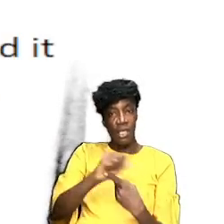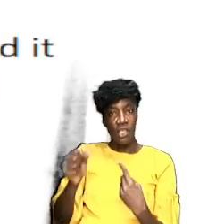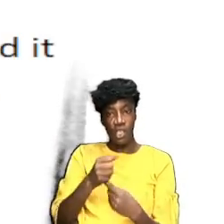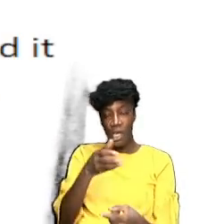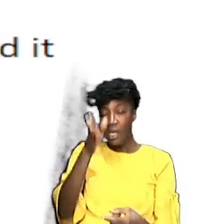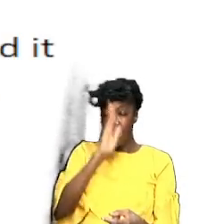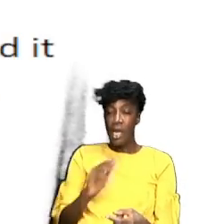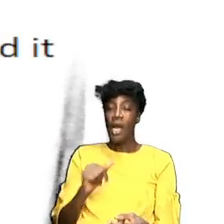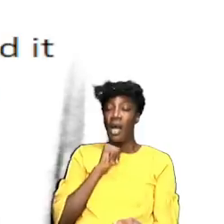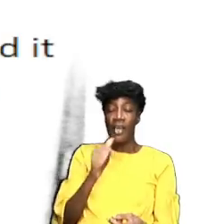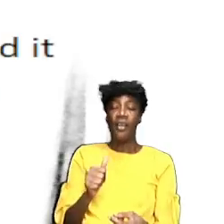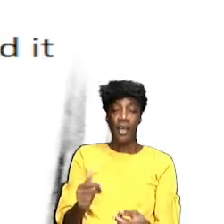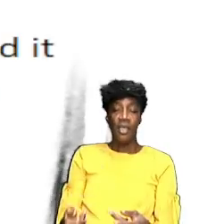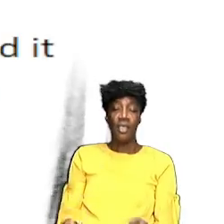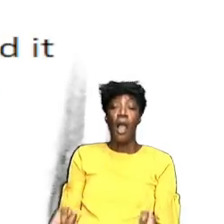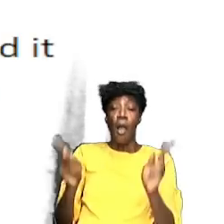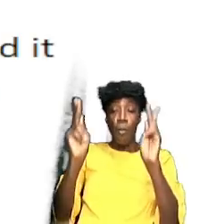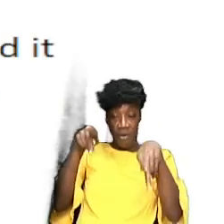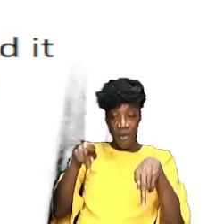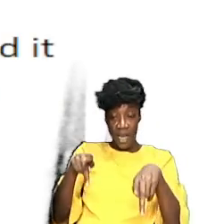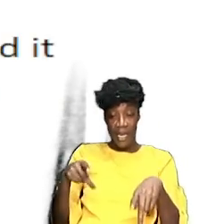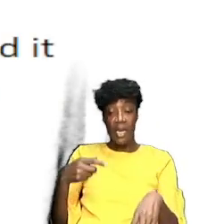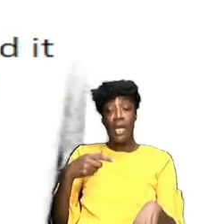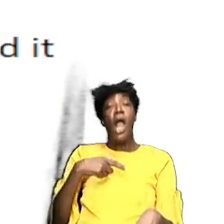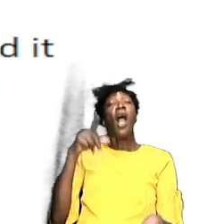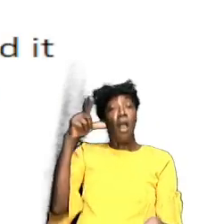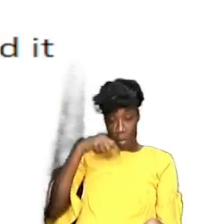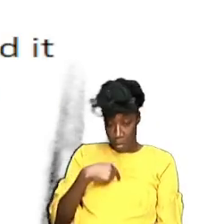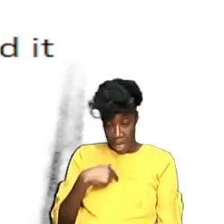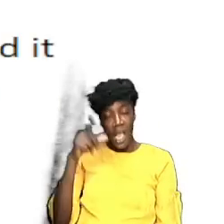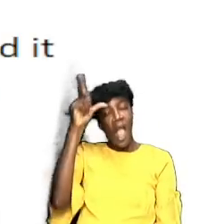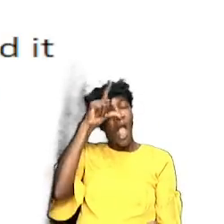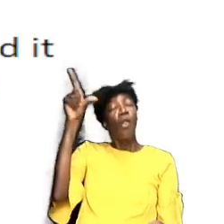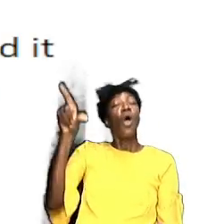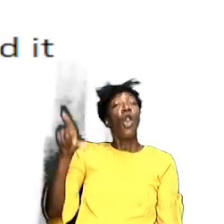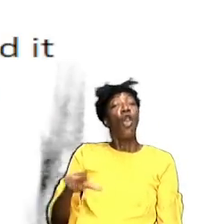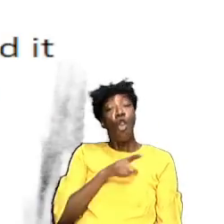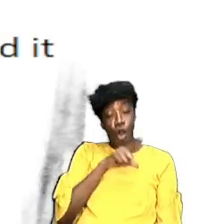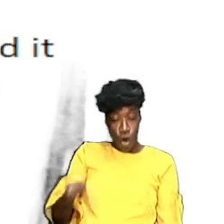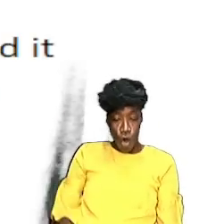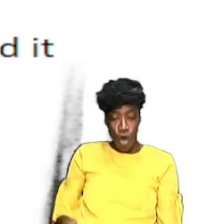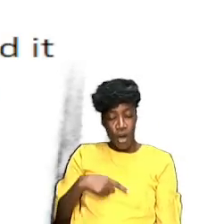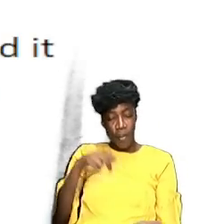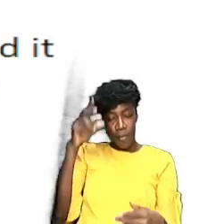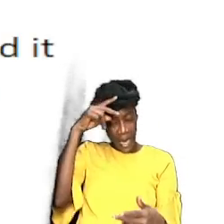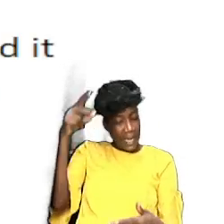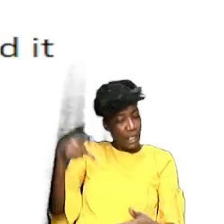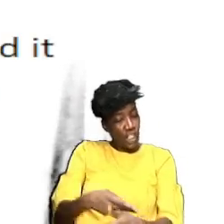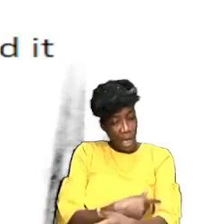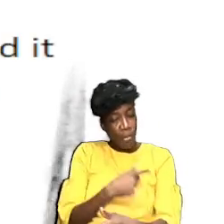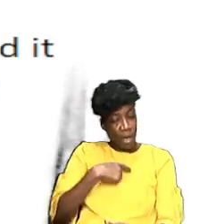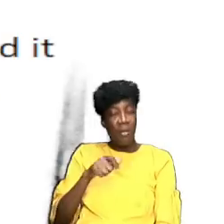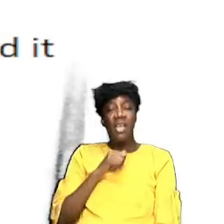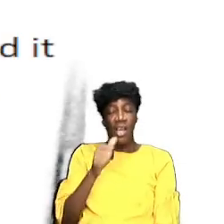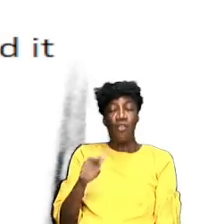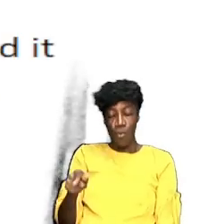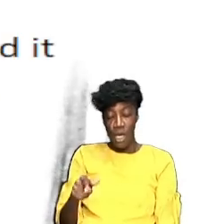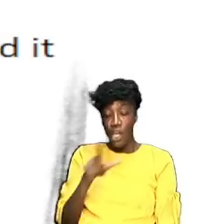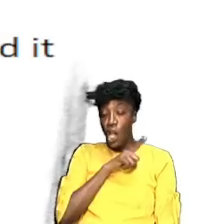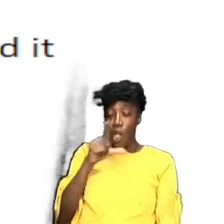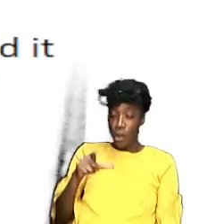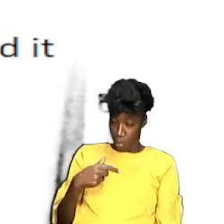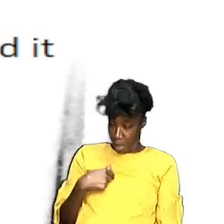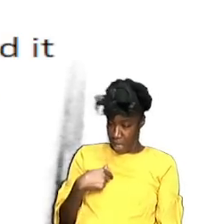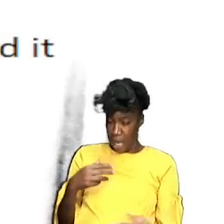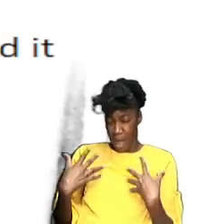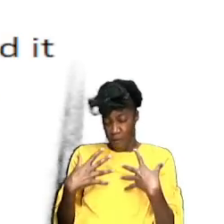not going to provide. He said, the Lord is my shepherd, I shall not want. Amen. He said, look here, you need to be afraid. He said, the Lord is my light